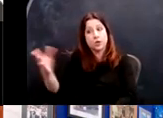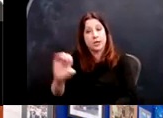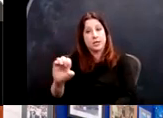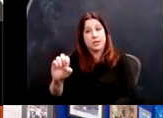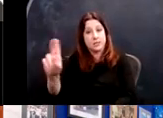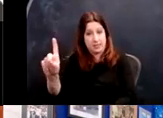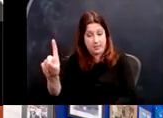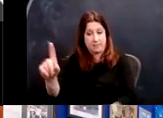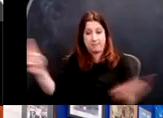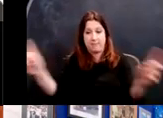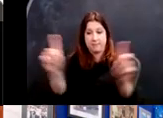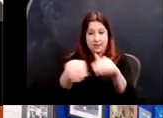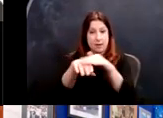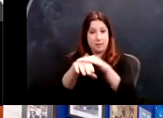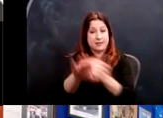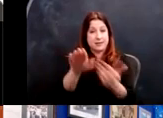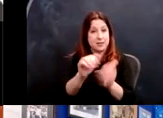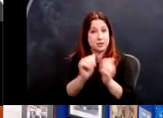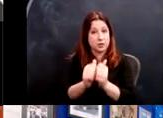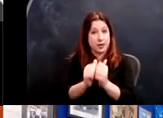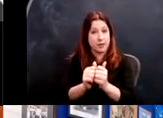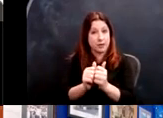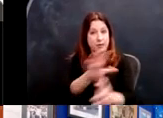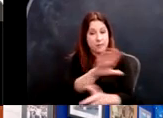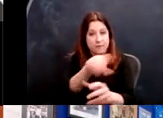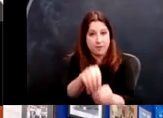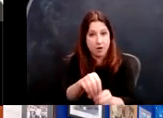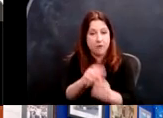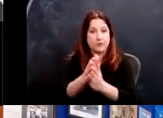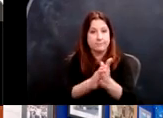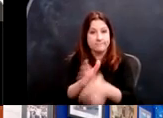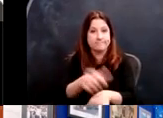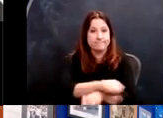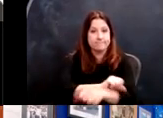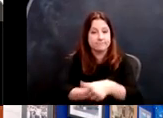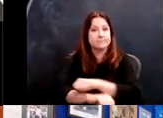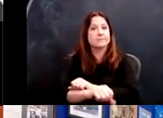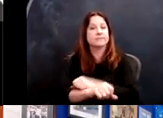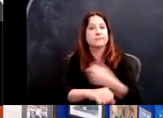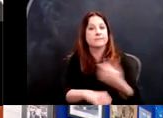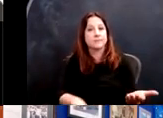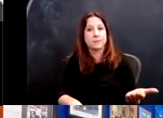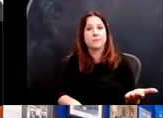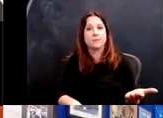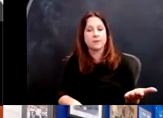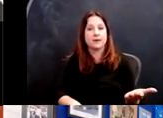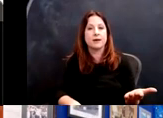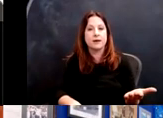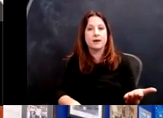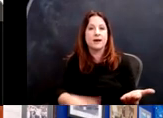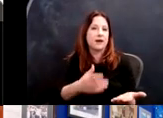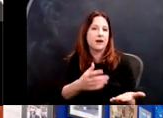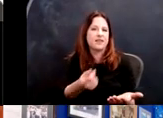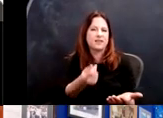coming into one of our centers and getting involved. And, you know, and there is a small number of